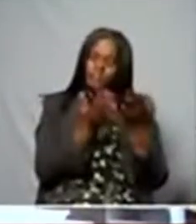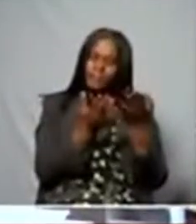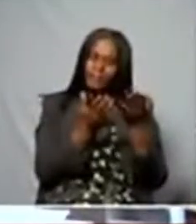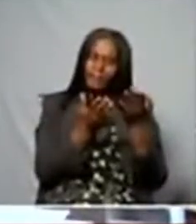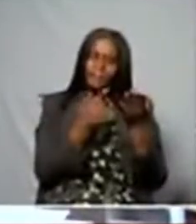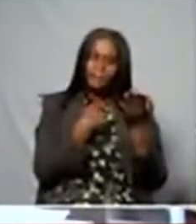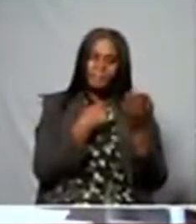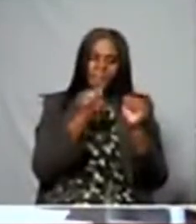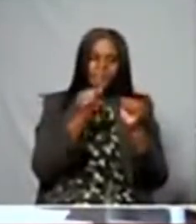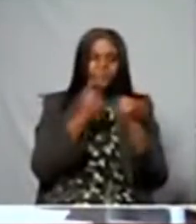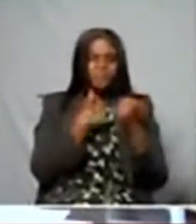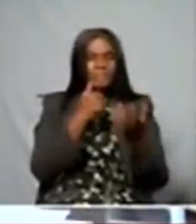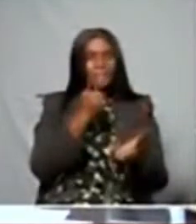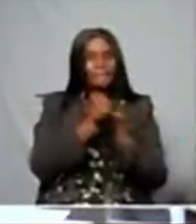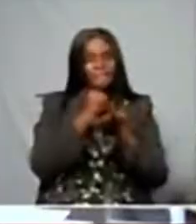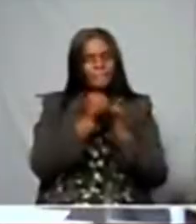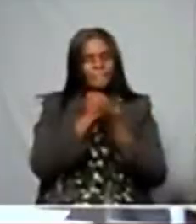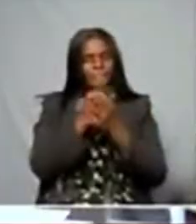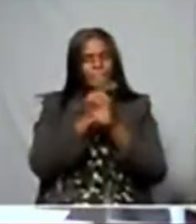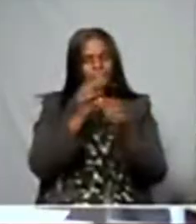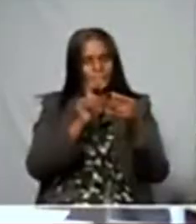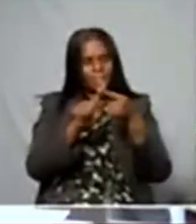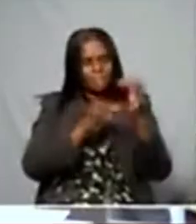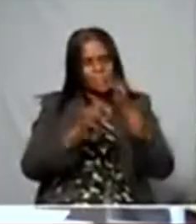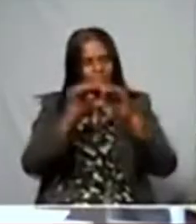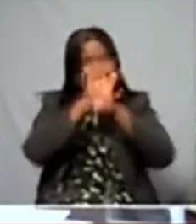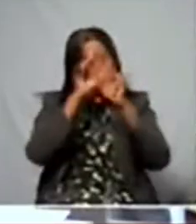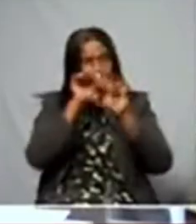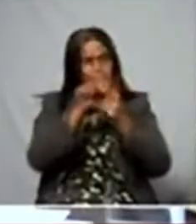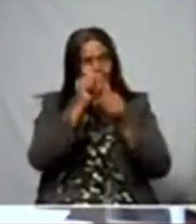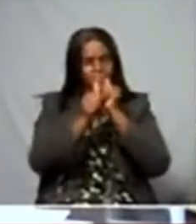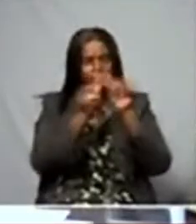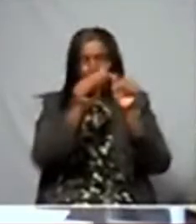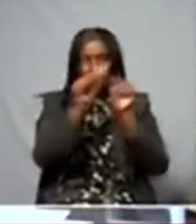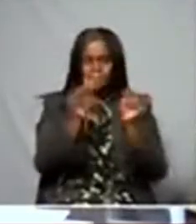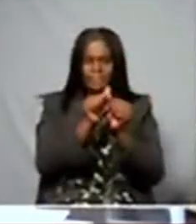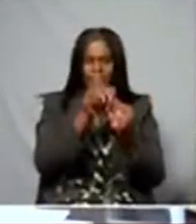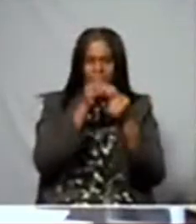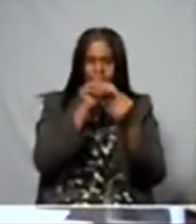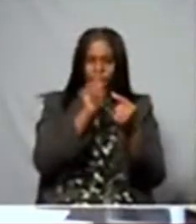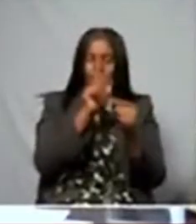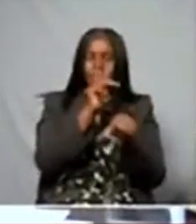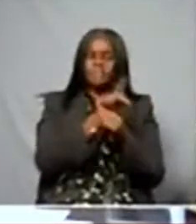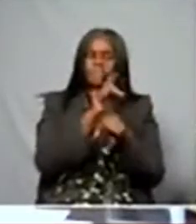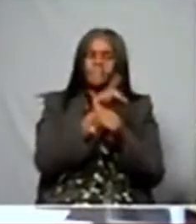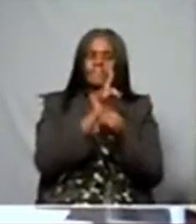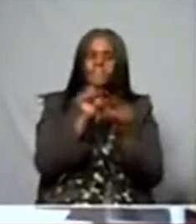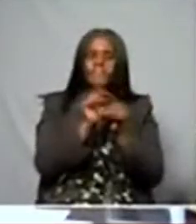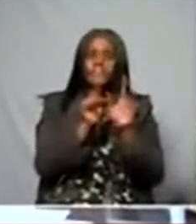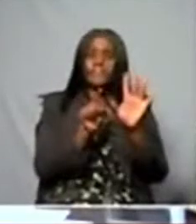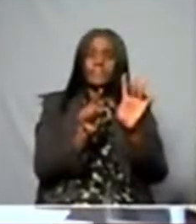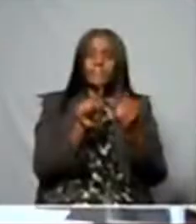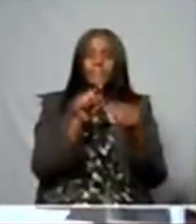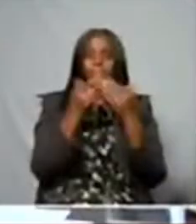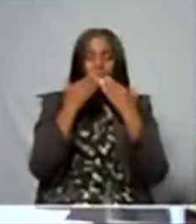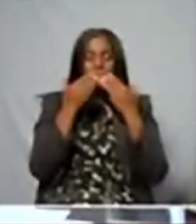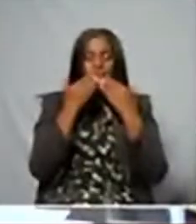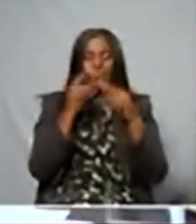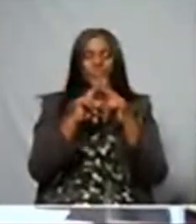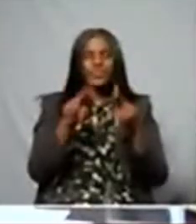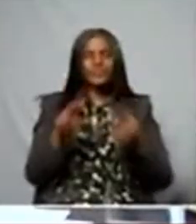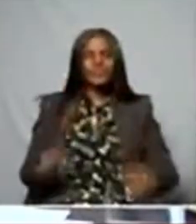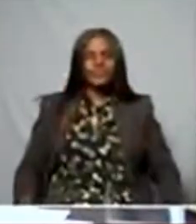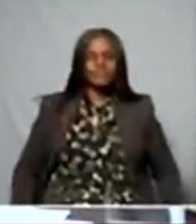I can have assistance just to clarify in which area specifically this project is running. Thank you, Chair.